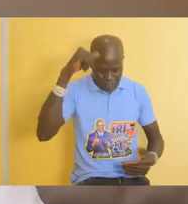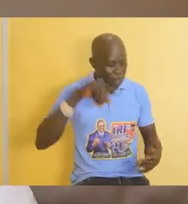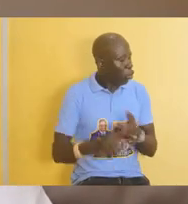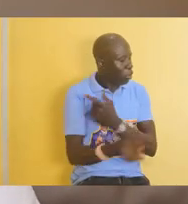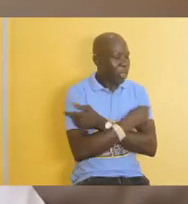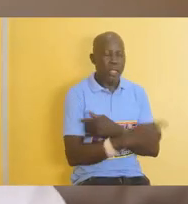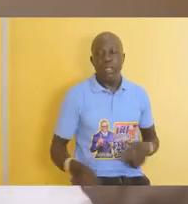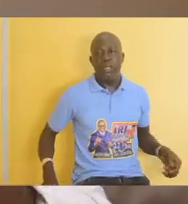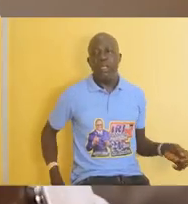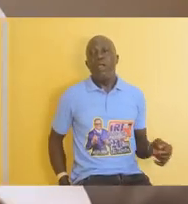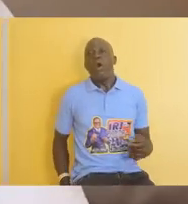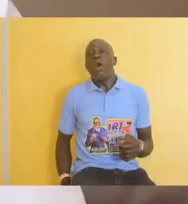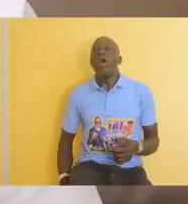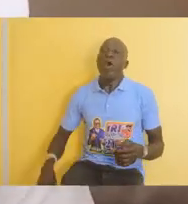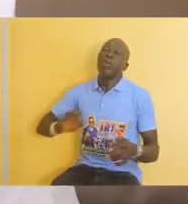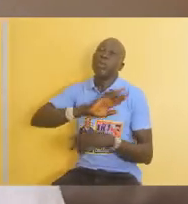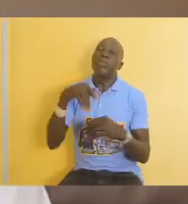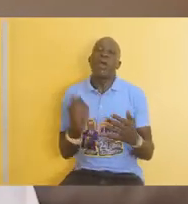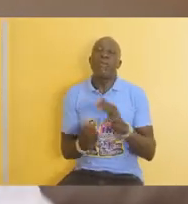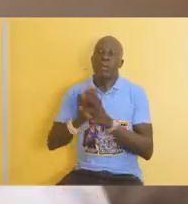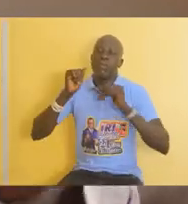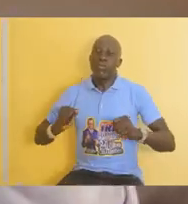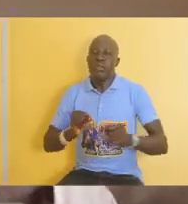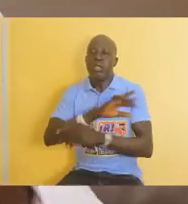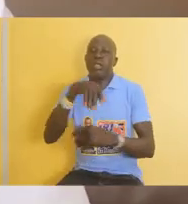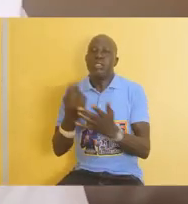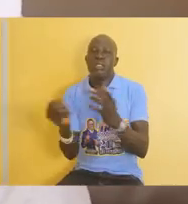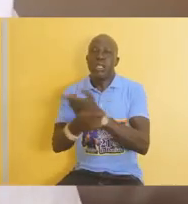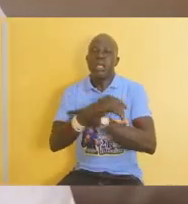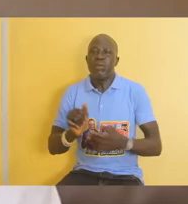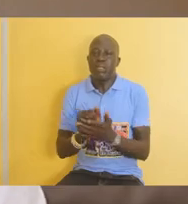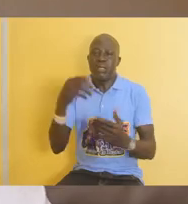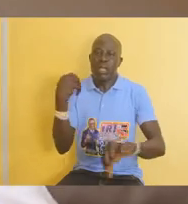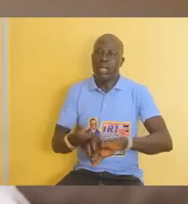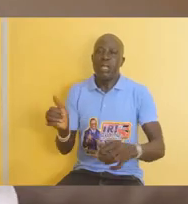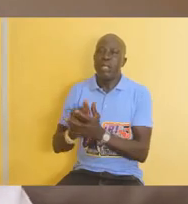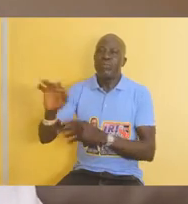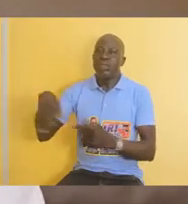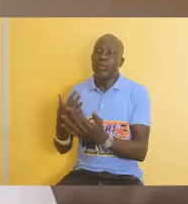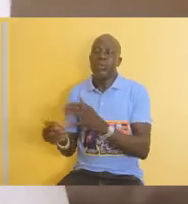Jesus. One day, these who are very strong, the significant thing.